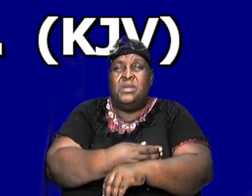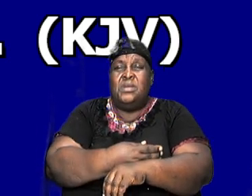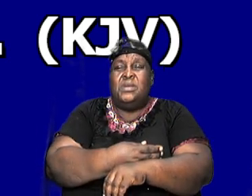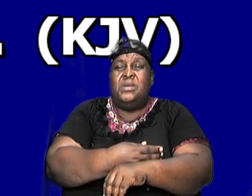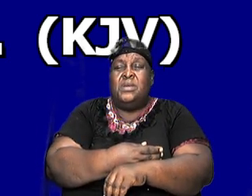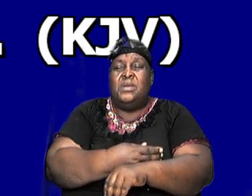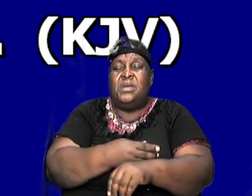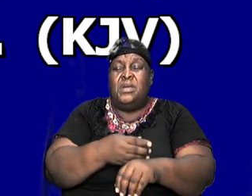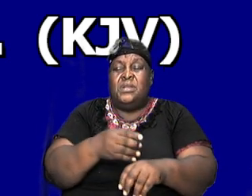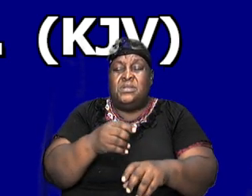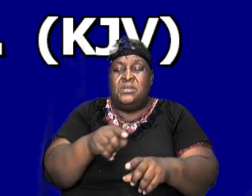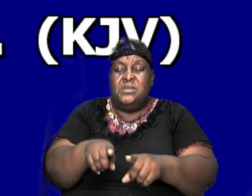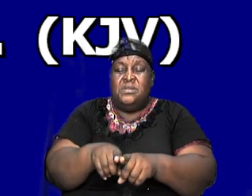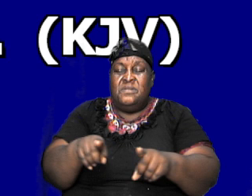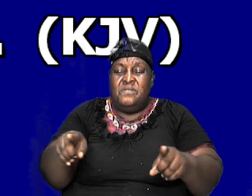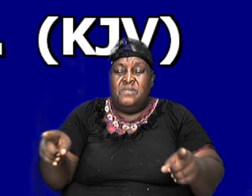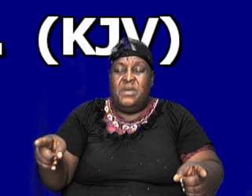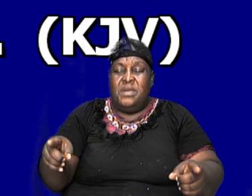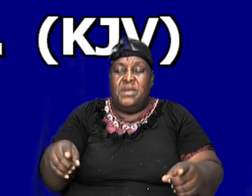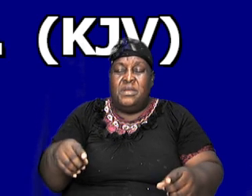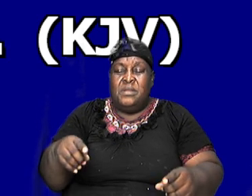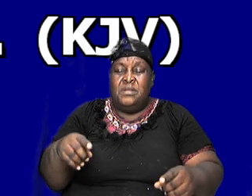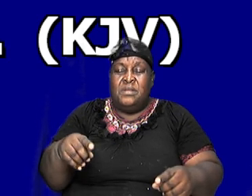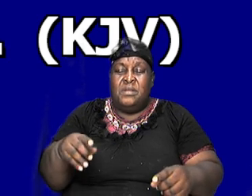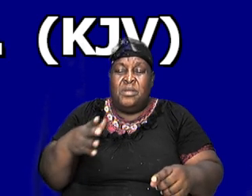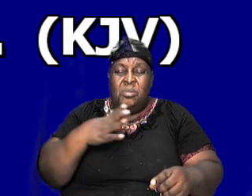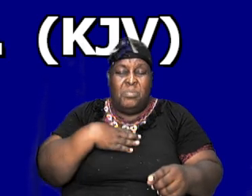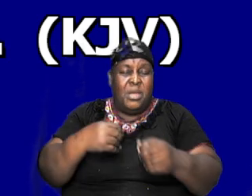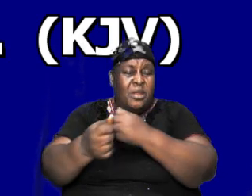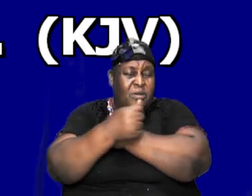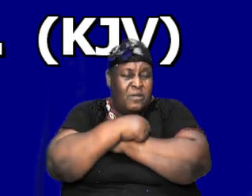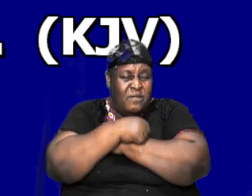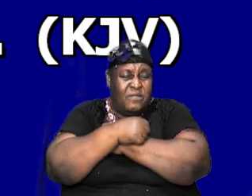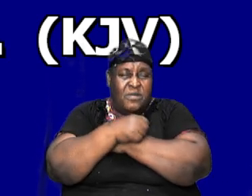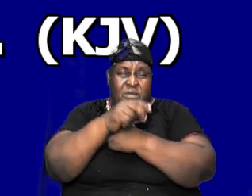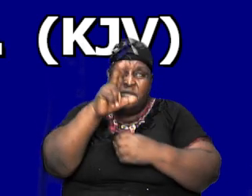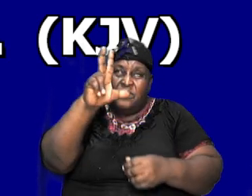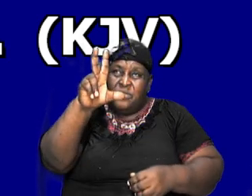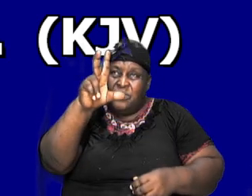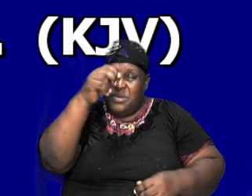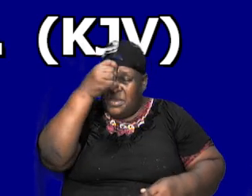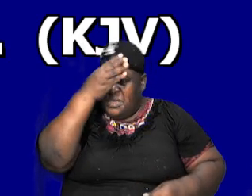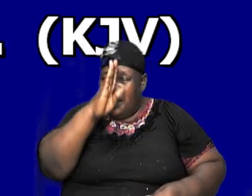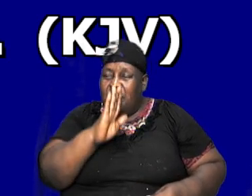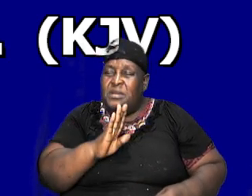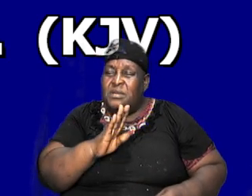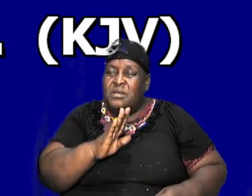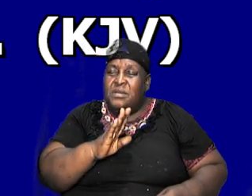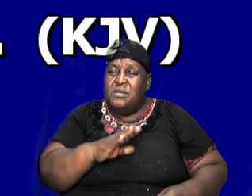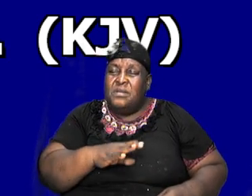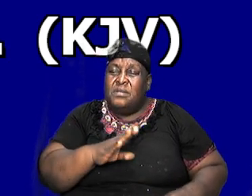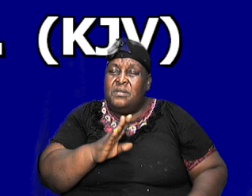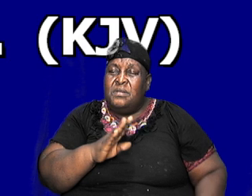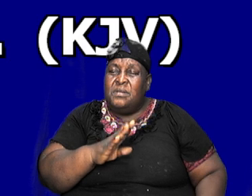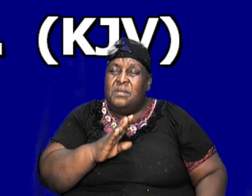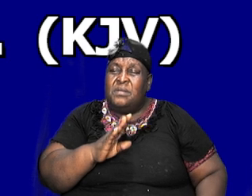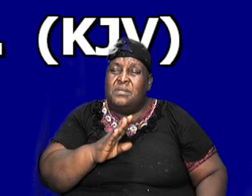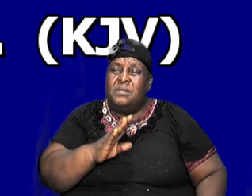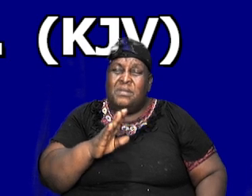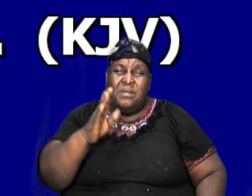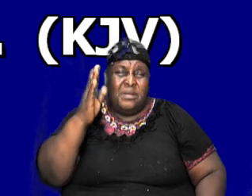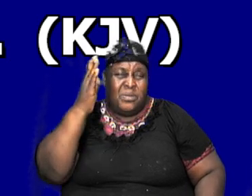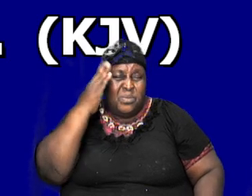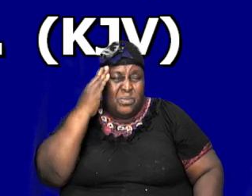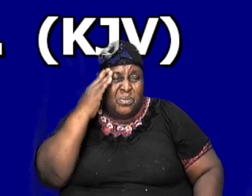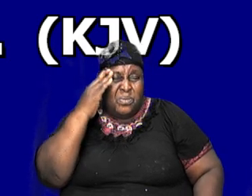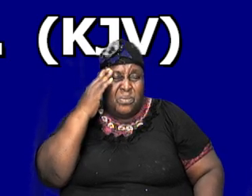give all my love to God because there is one God. So from this, he's saying that, and notice